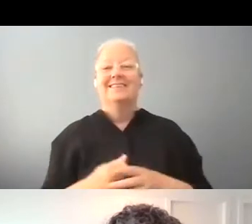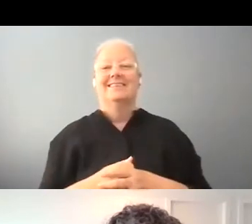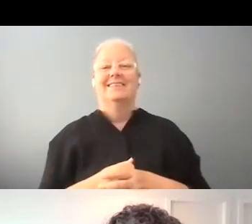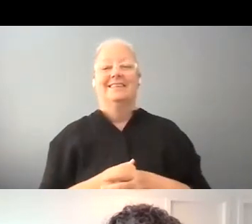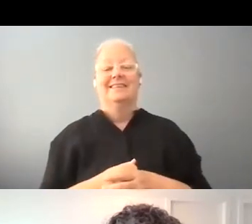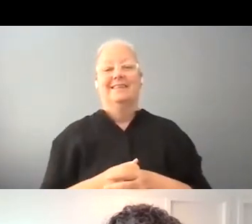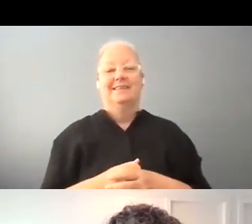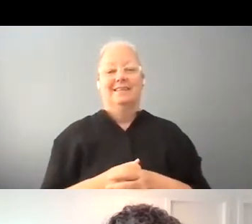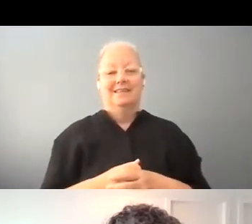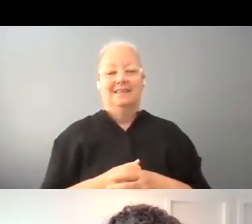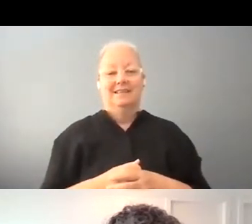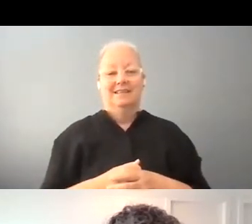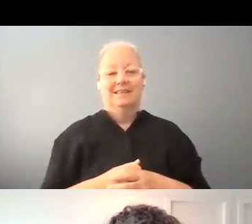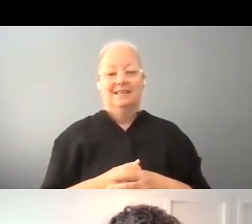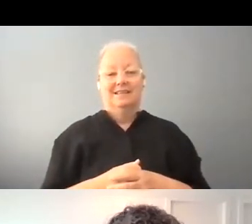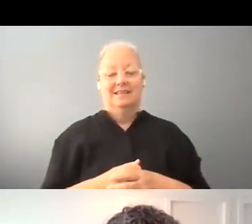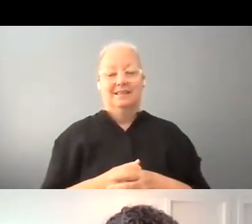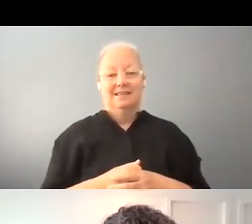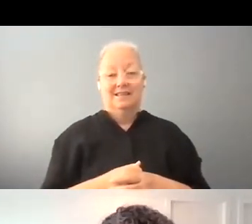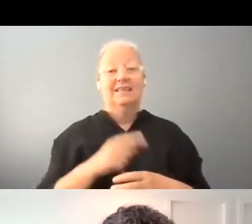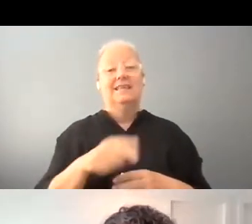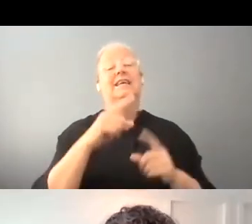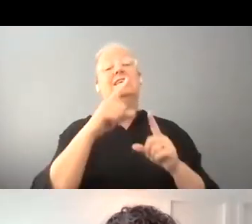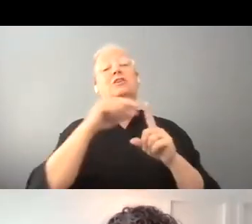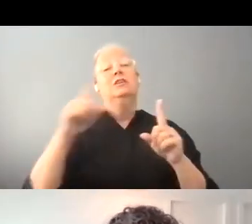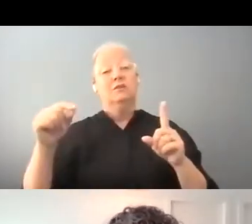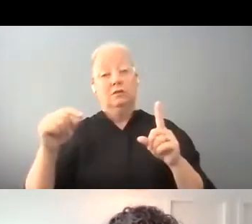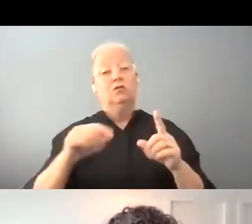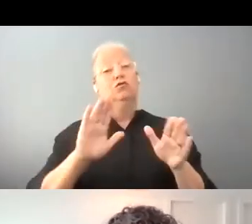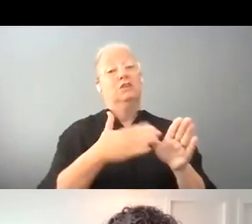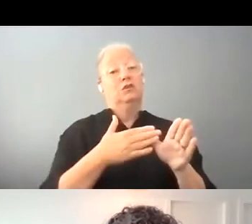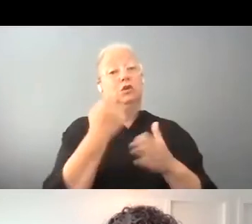Is Digital Originals the only avenue to submit short form to SBS?